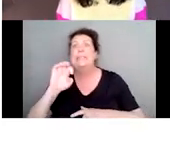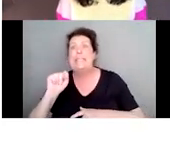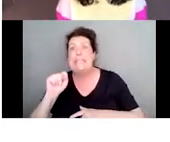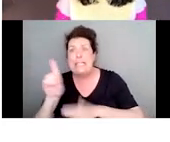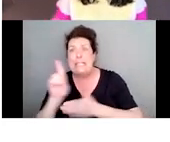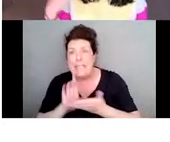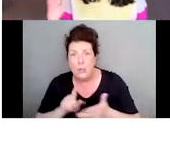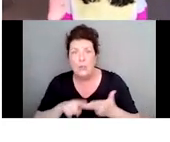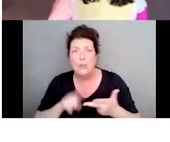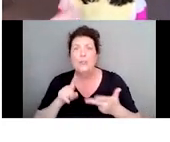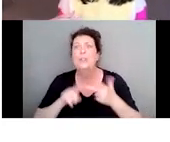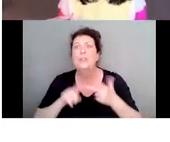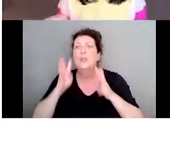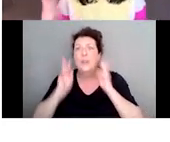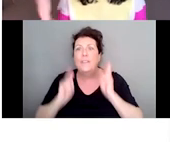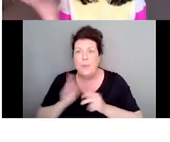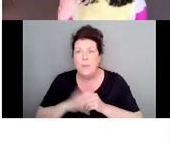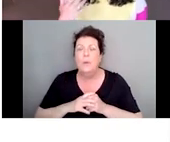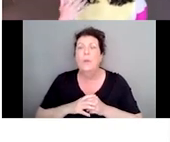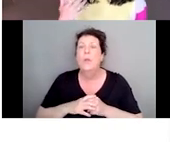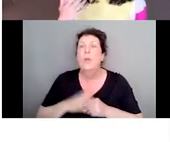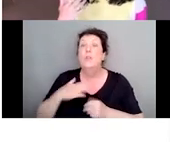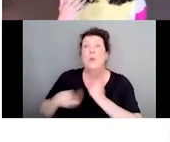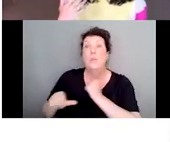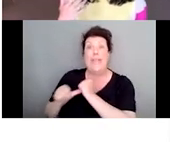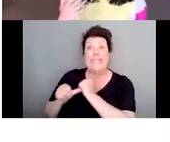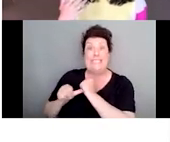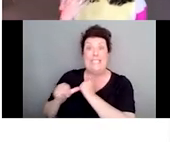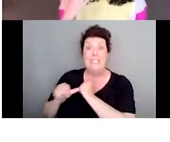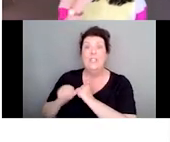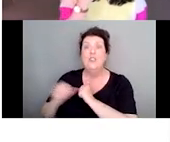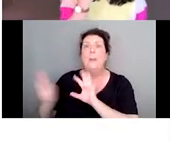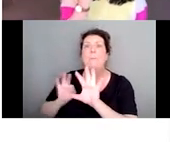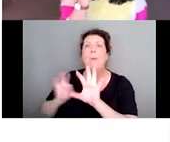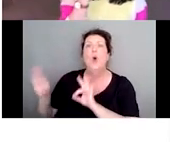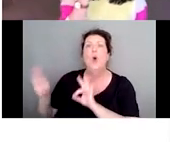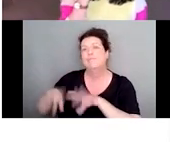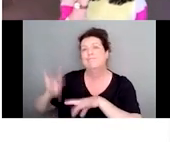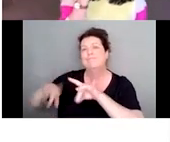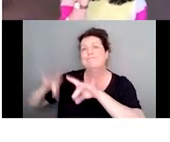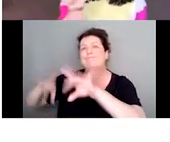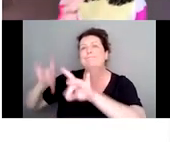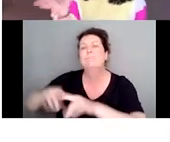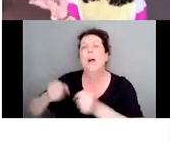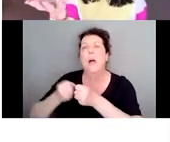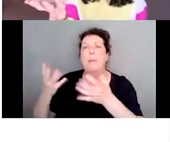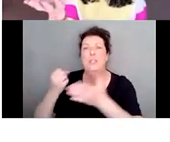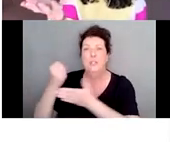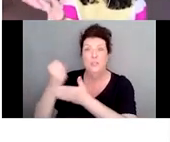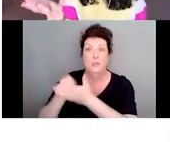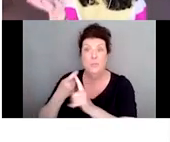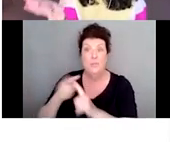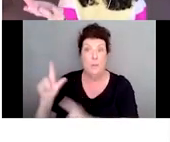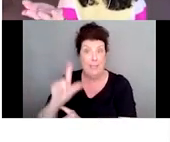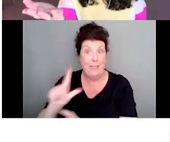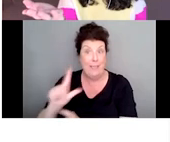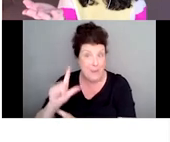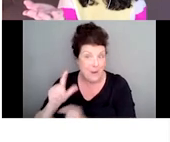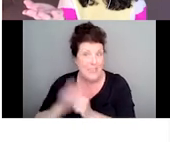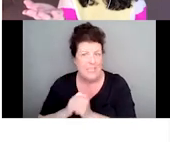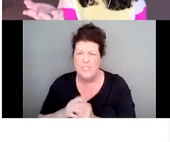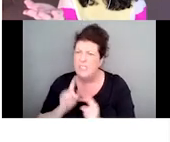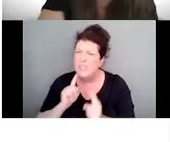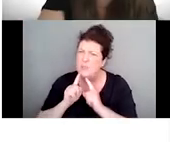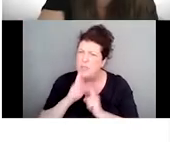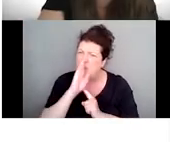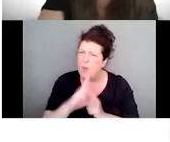um, Laura Monte, my assistant, she pulled a bunch of scripts from, um, uh, from the library. Did she speak with you directly, Lauren?